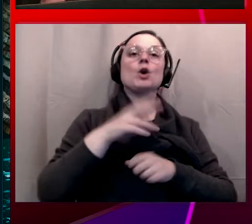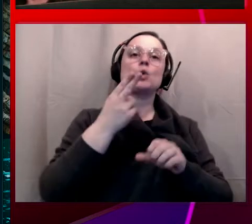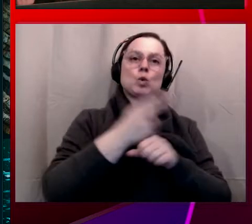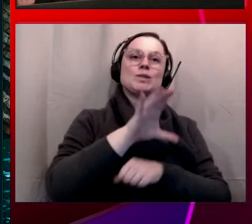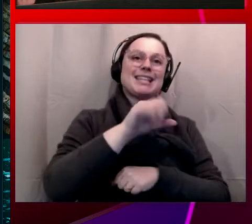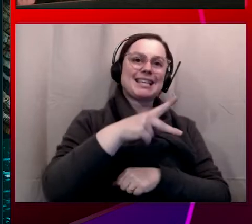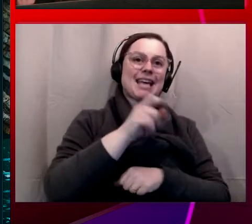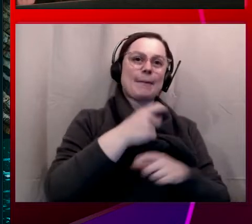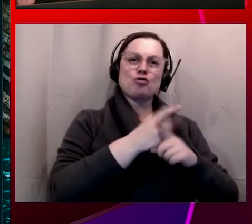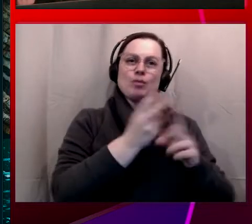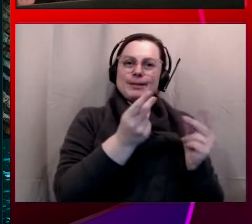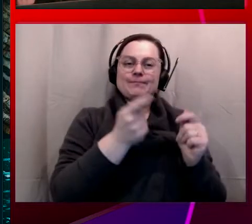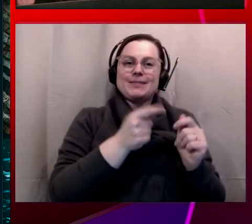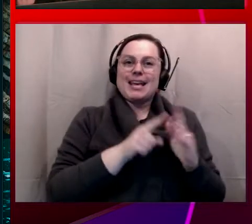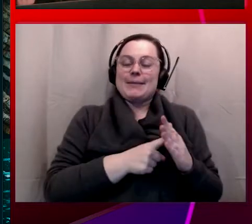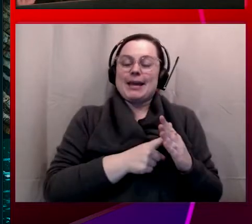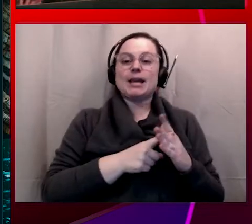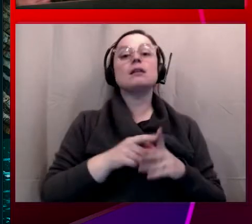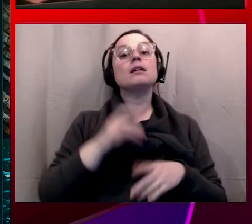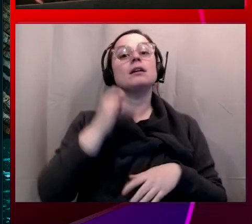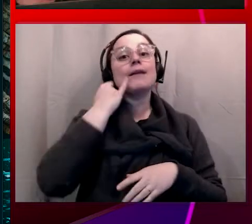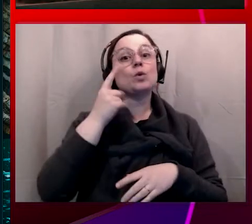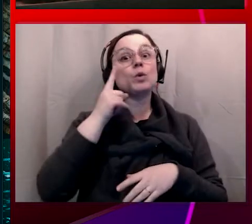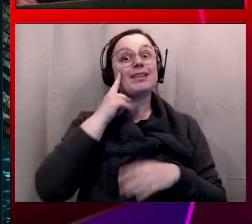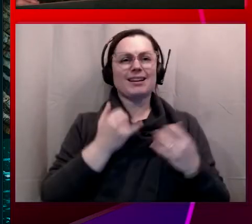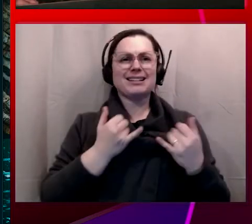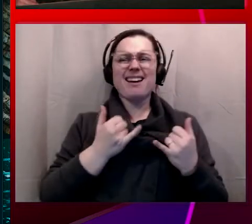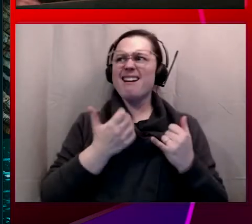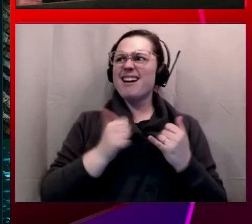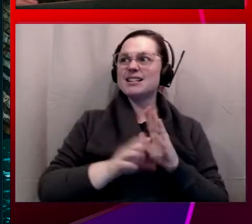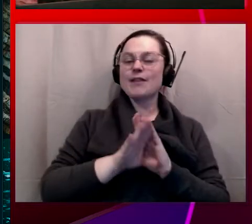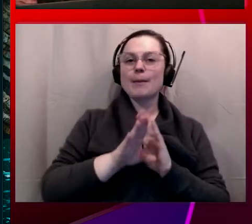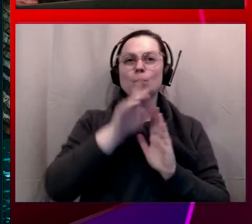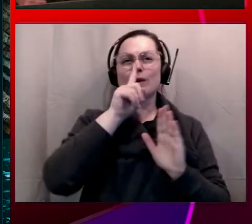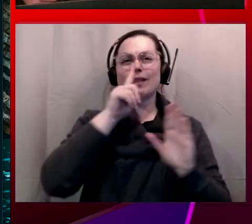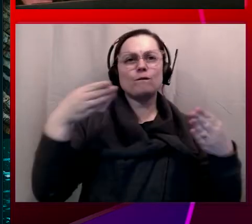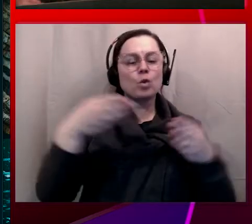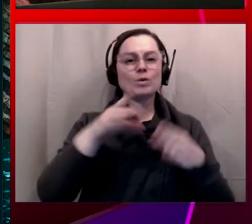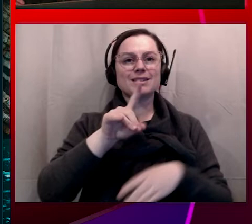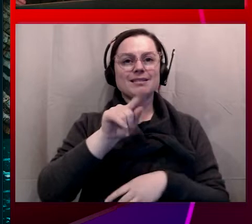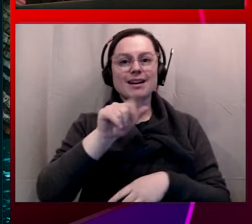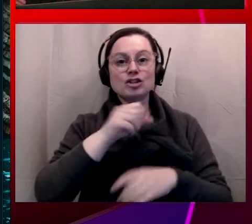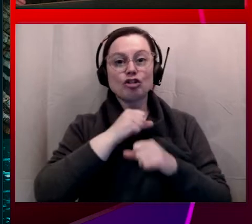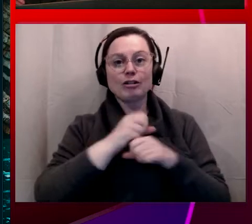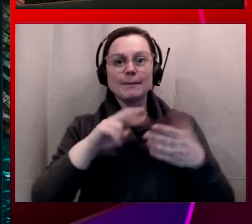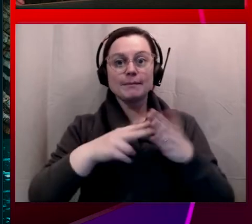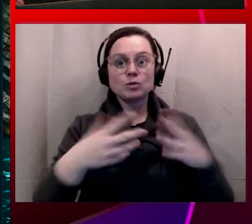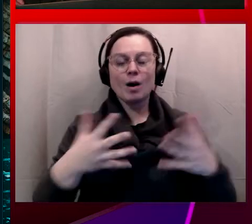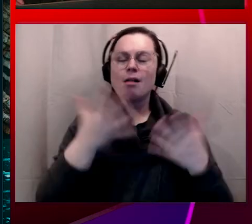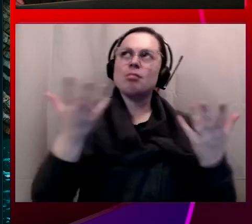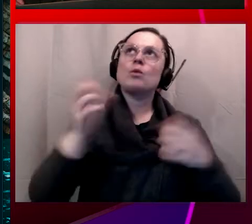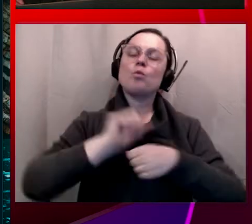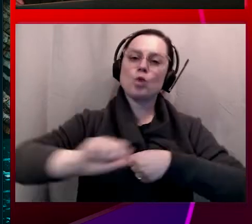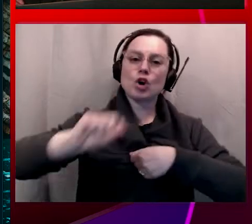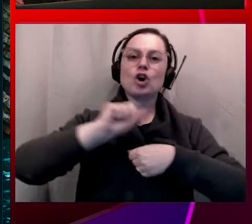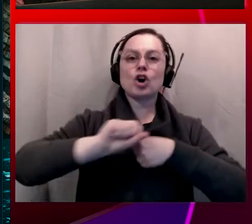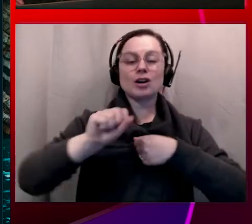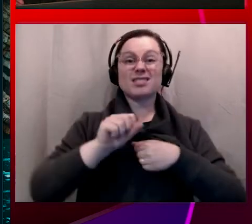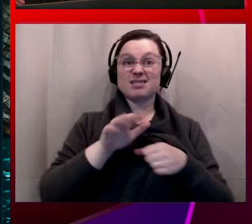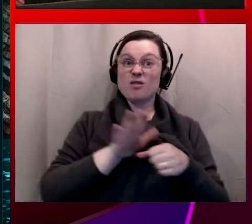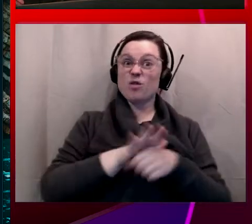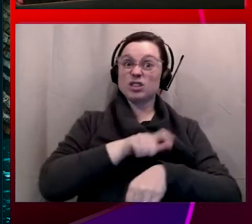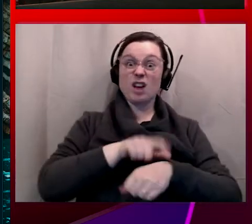if you think about it today, for any developer to really focus on data security, it's a lot of work. It's basically a full-time